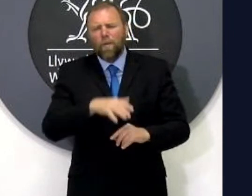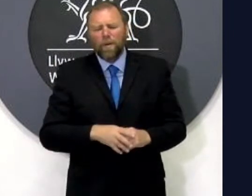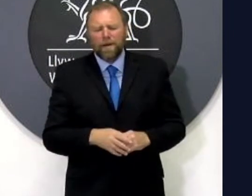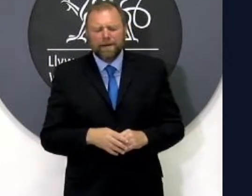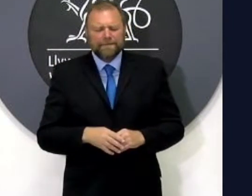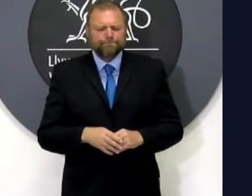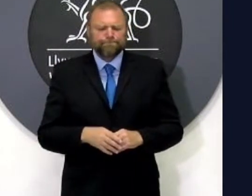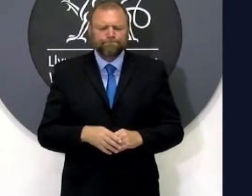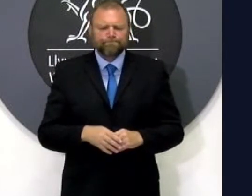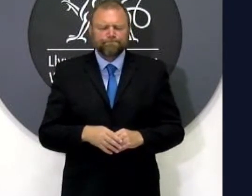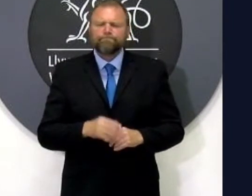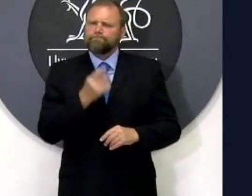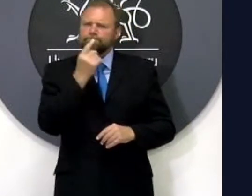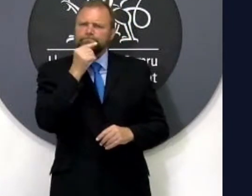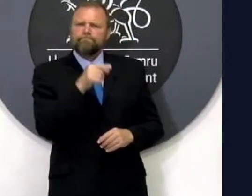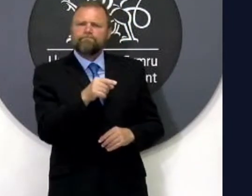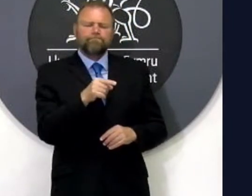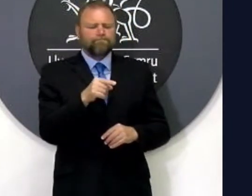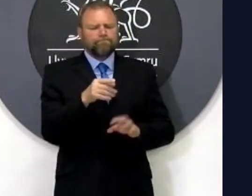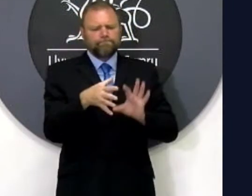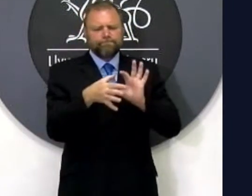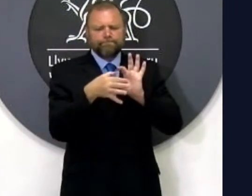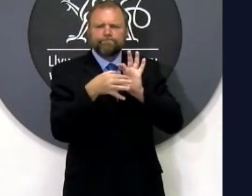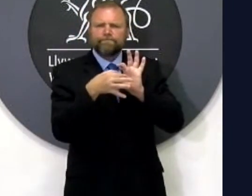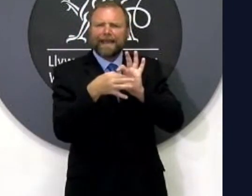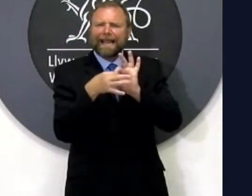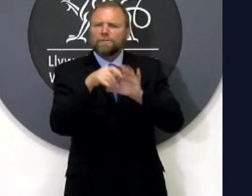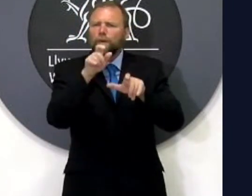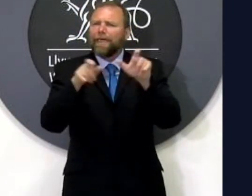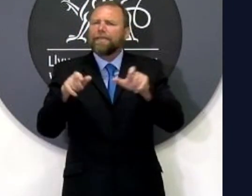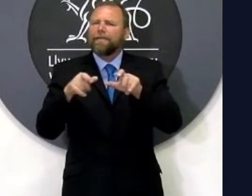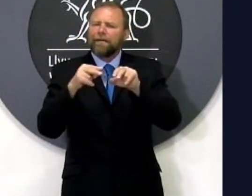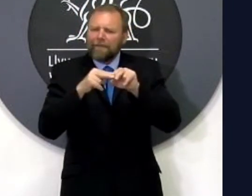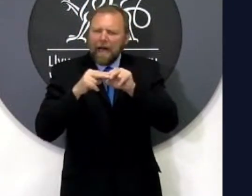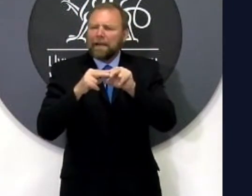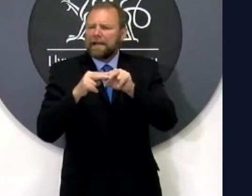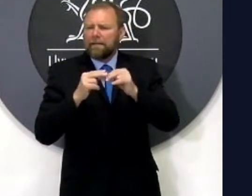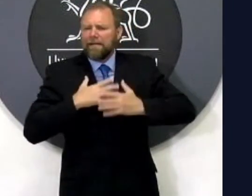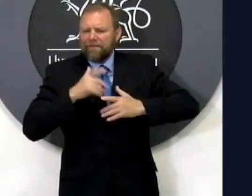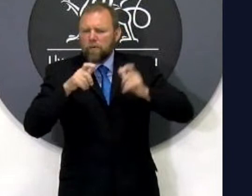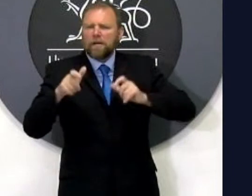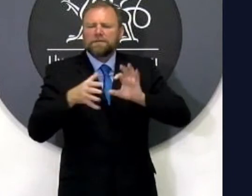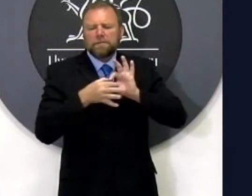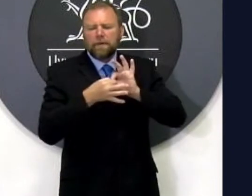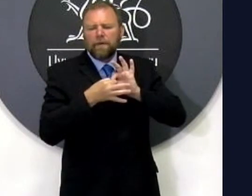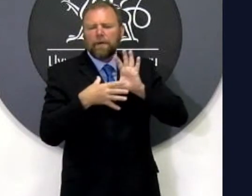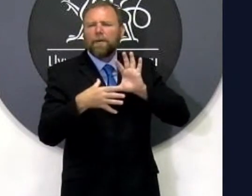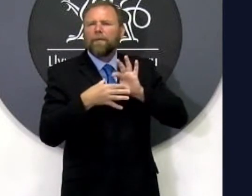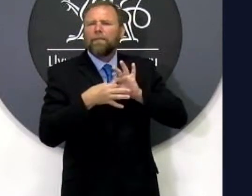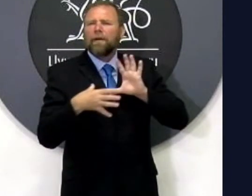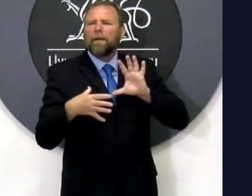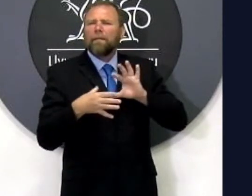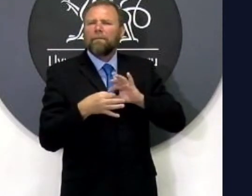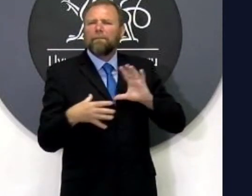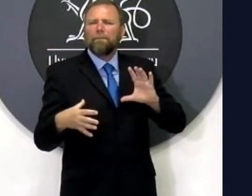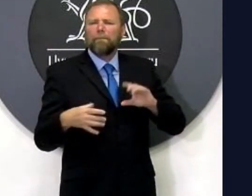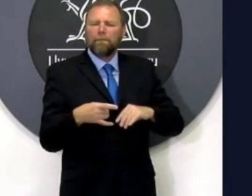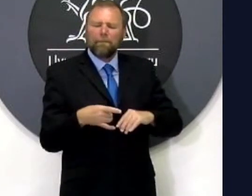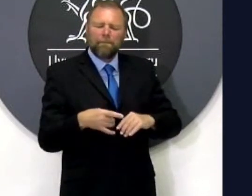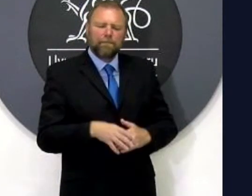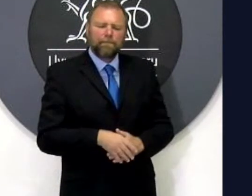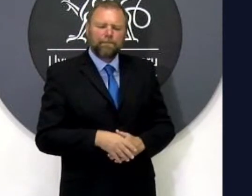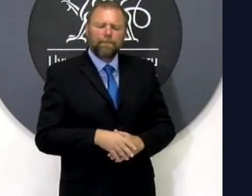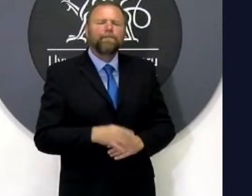have lost connections with the people who they're closest to. And so we were very anxious to open